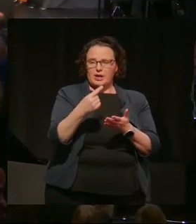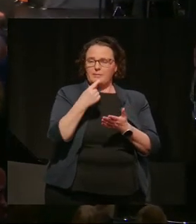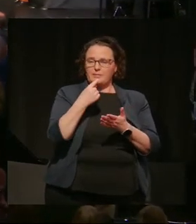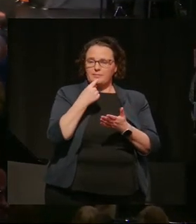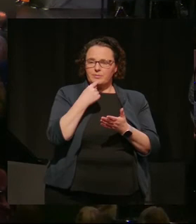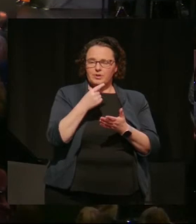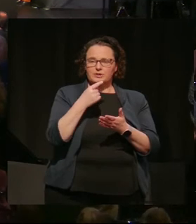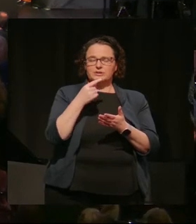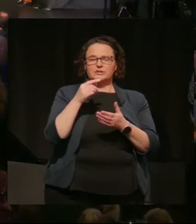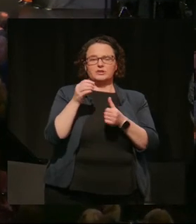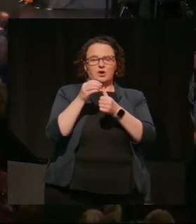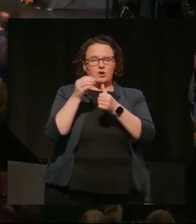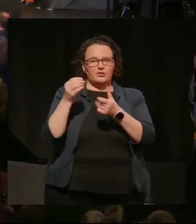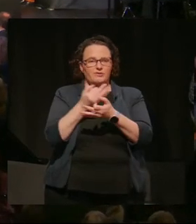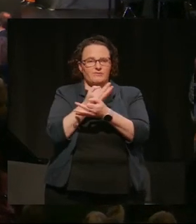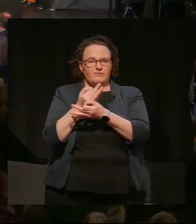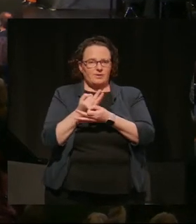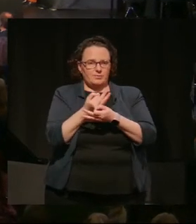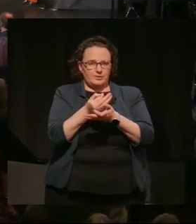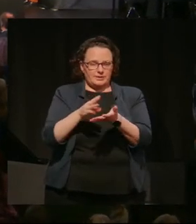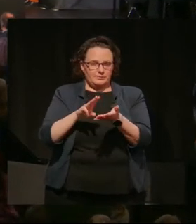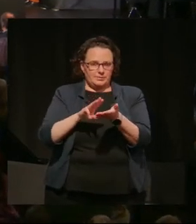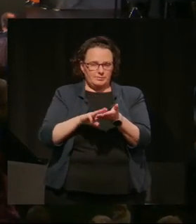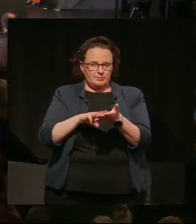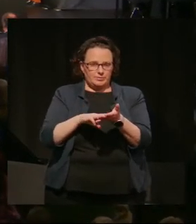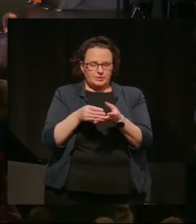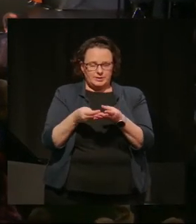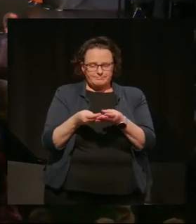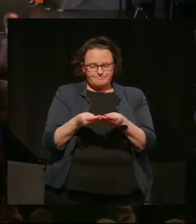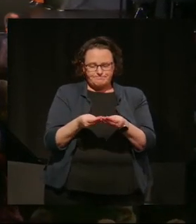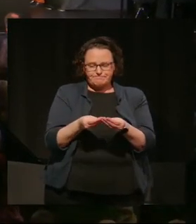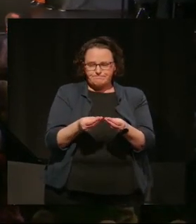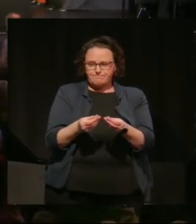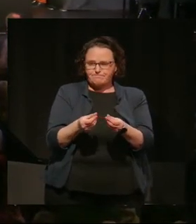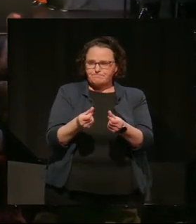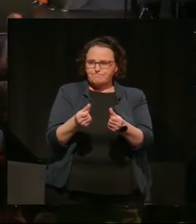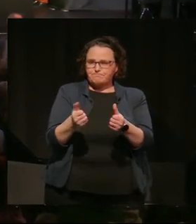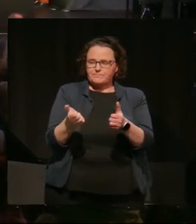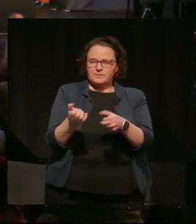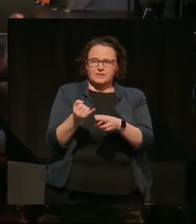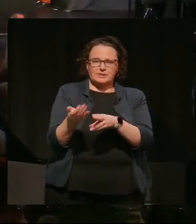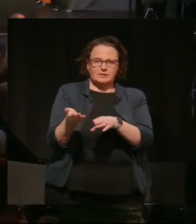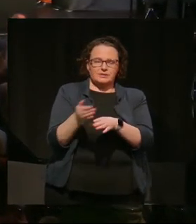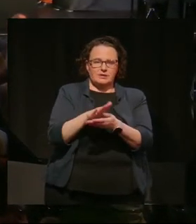Fogel, Glick, and other family members perished in the Holocaust.